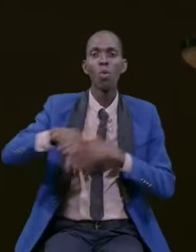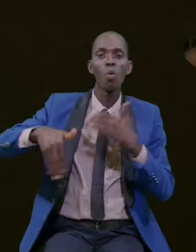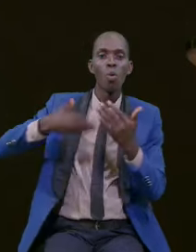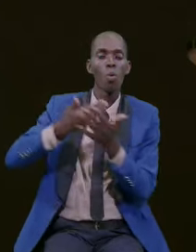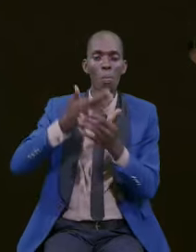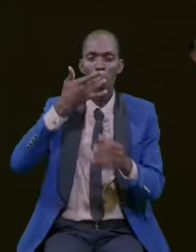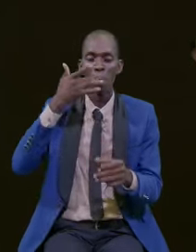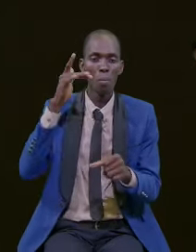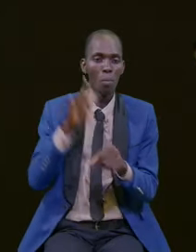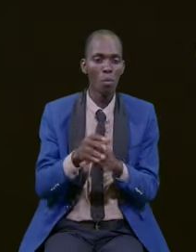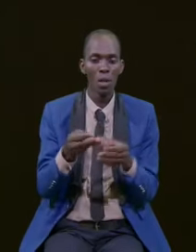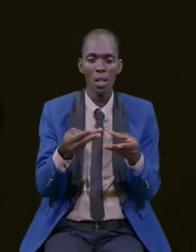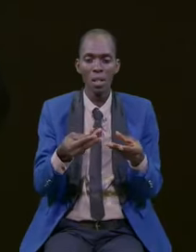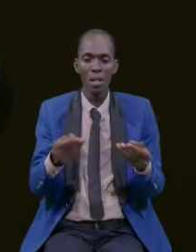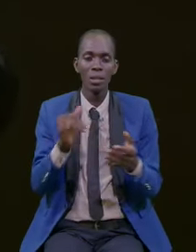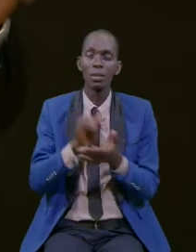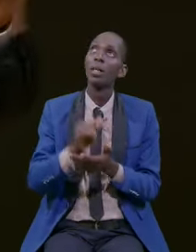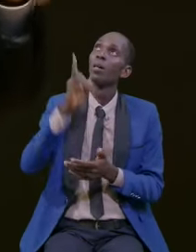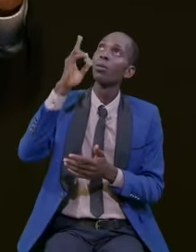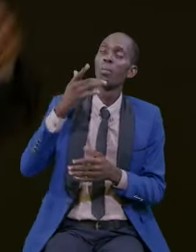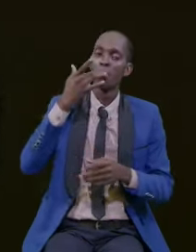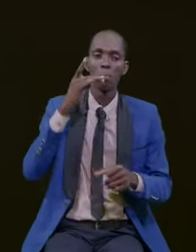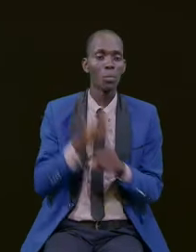and promised his